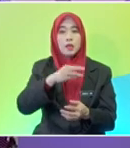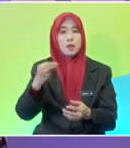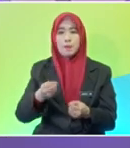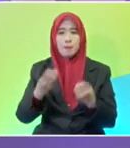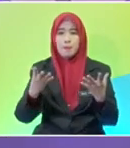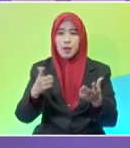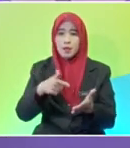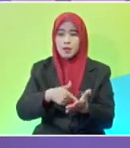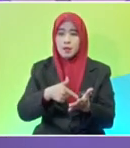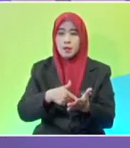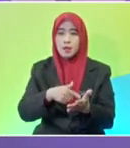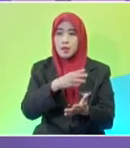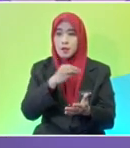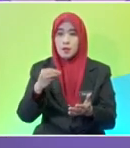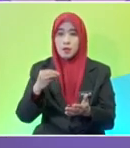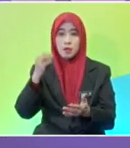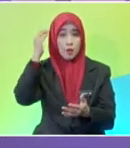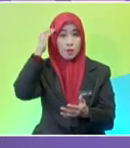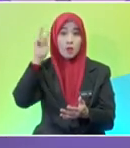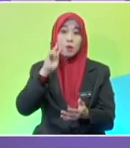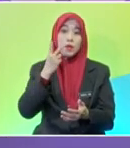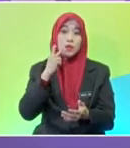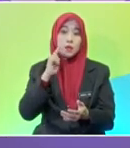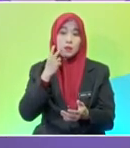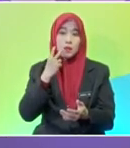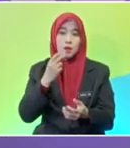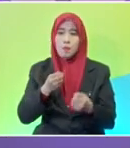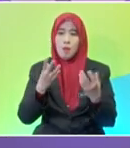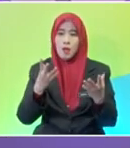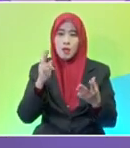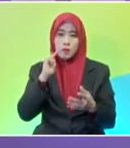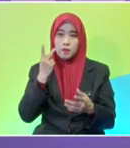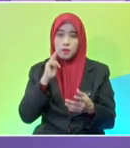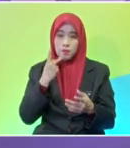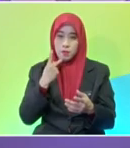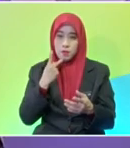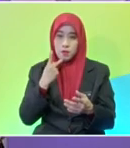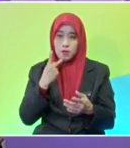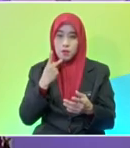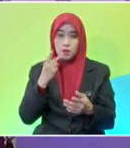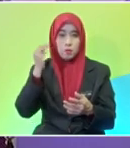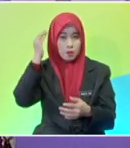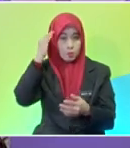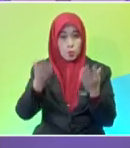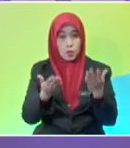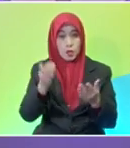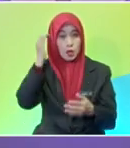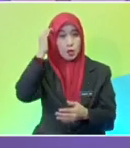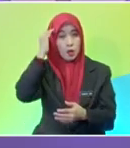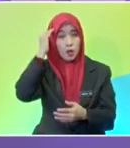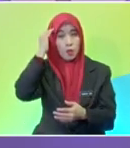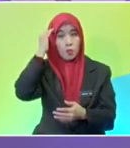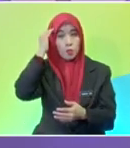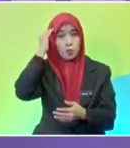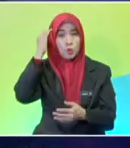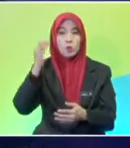Okay, and then we know about vegetables. Okay, there are many types of vegetables. Okay, maybe you know some of it. We already prepared